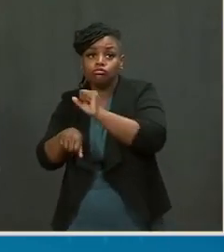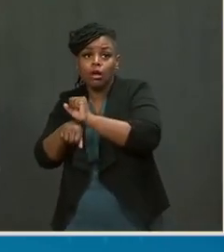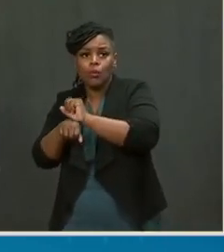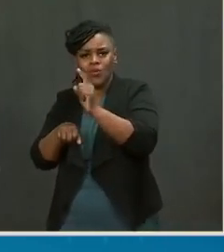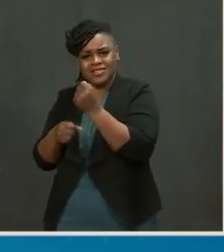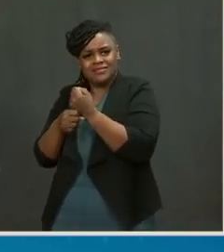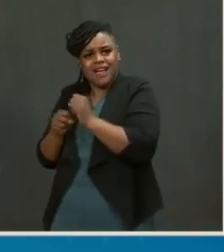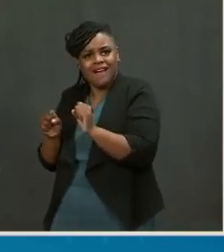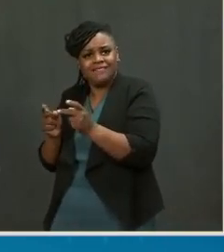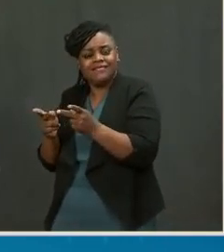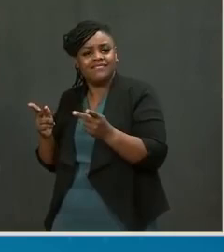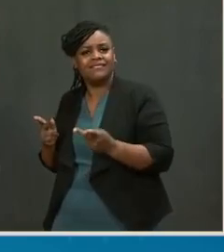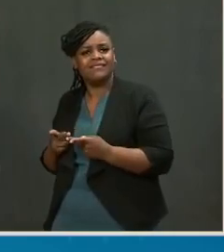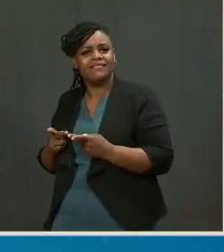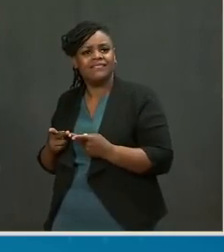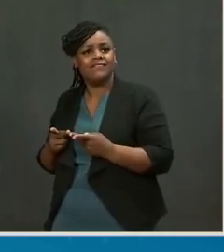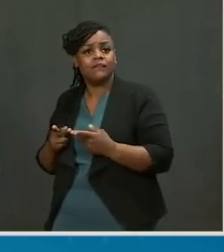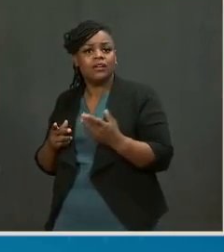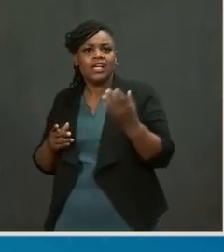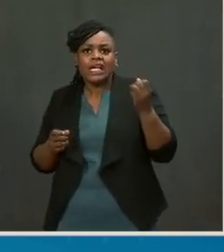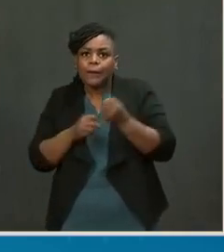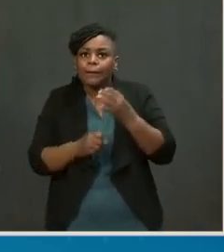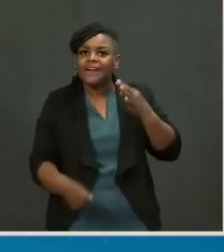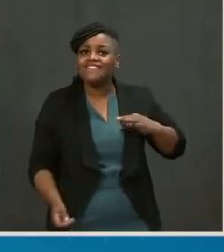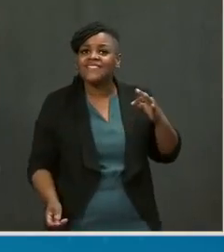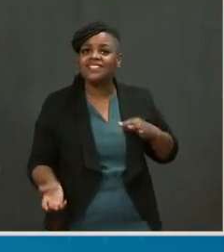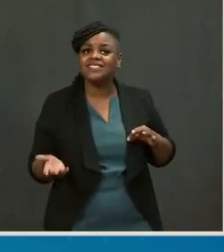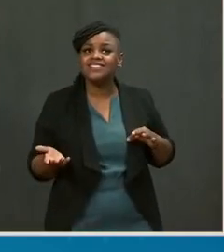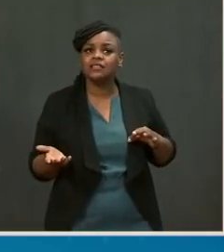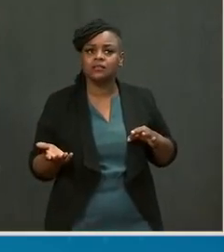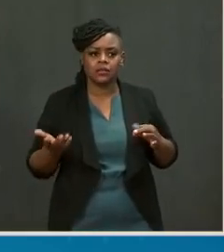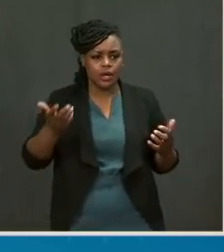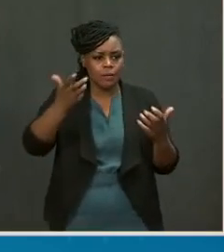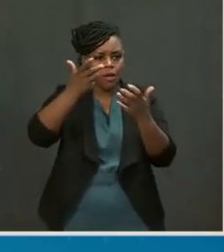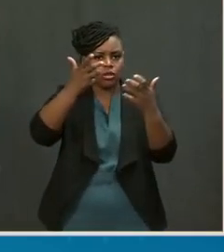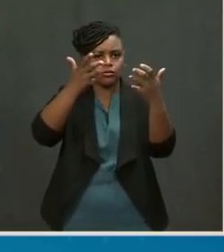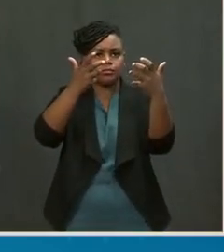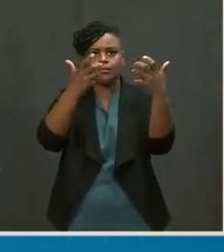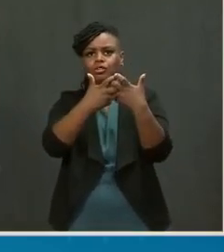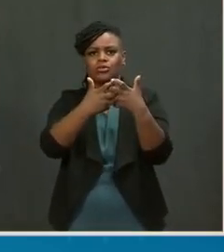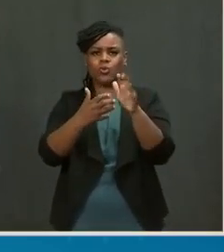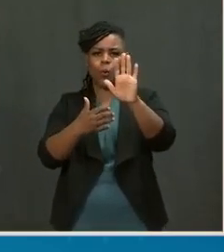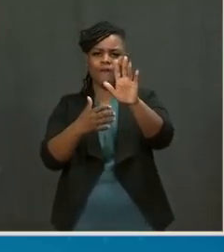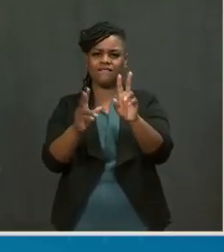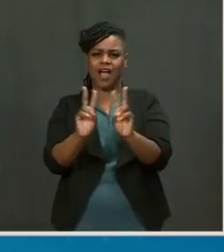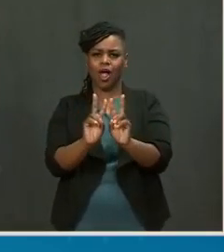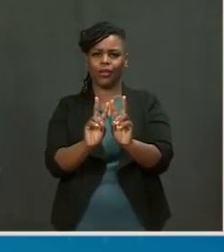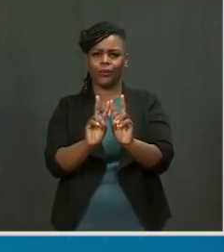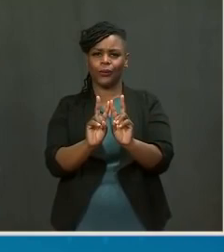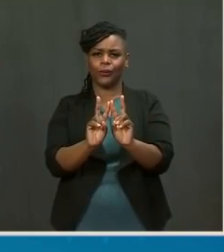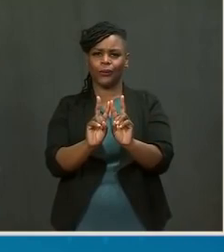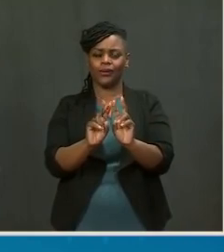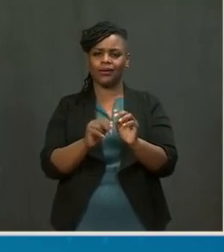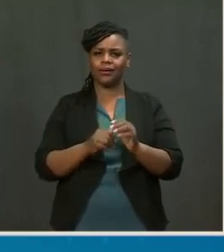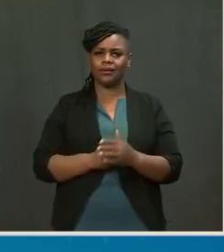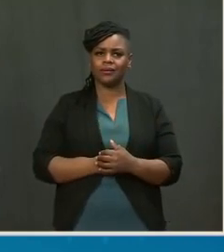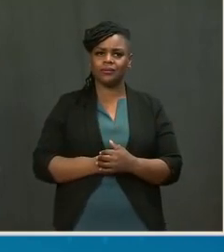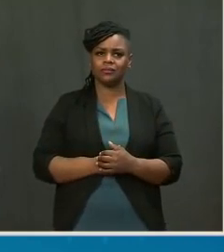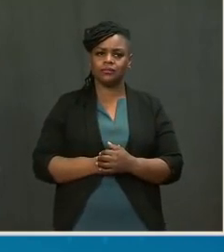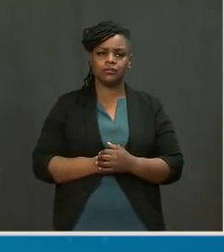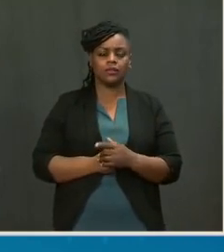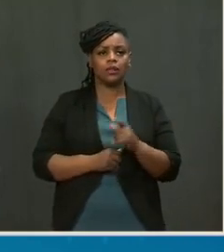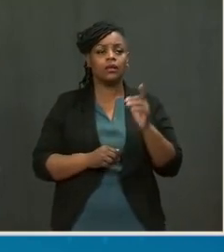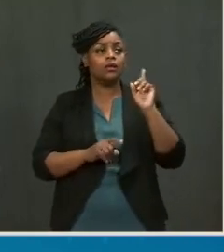pay and benefits that are aligned with the value of the work you do. A good job where when you go to work, everyone respects